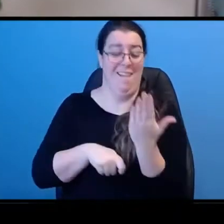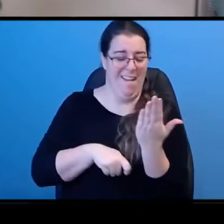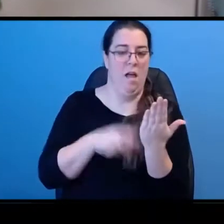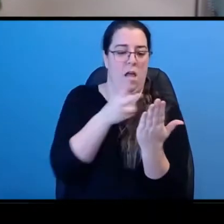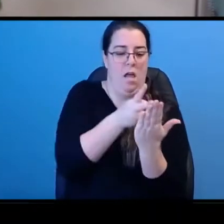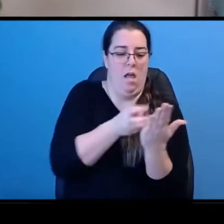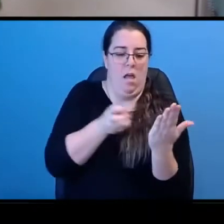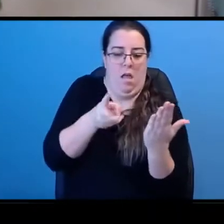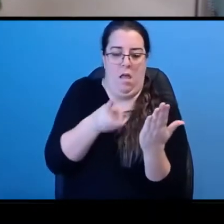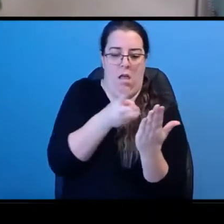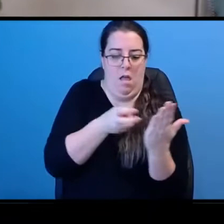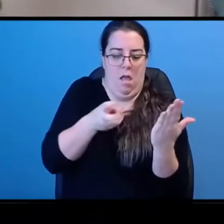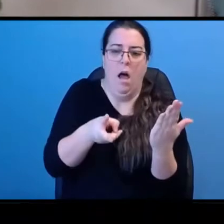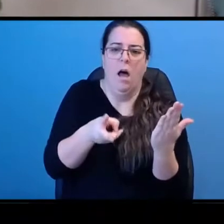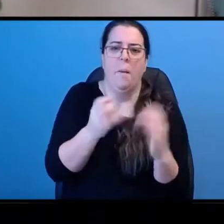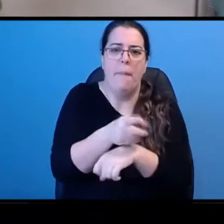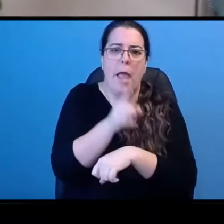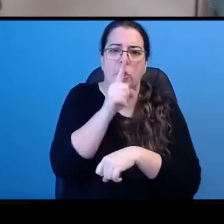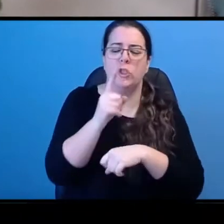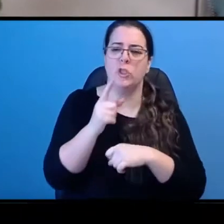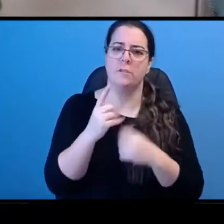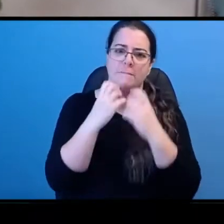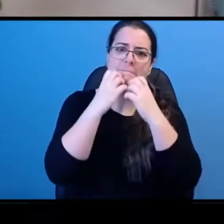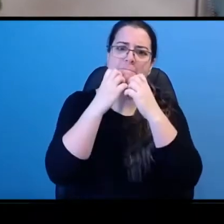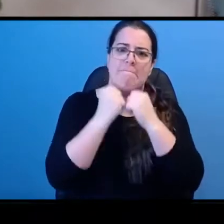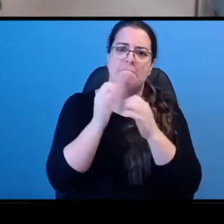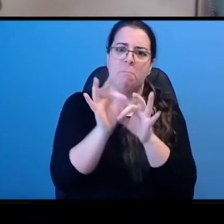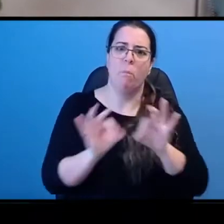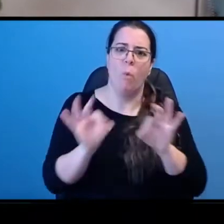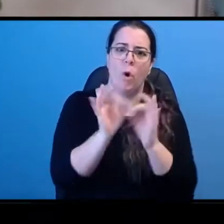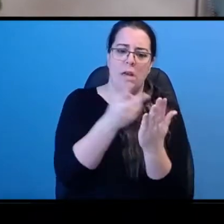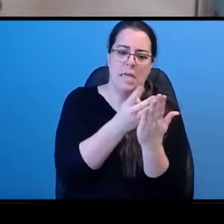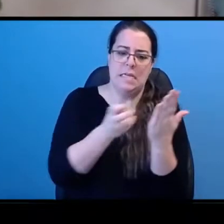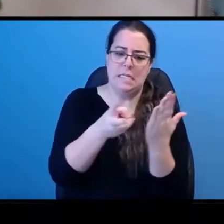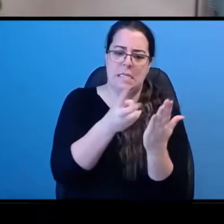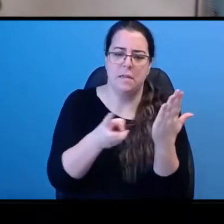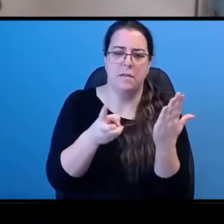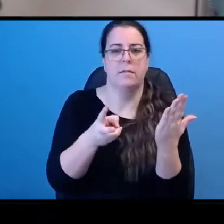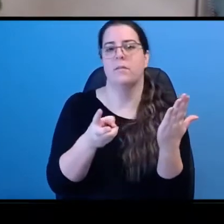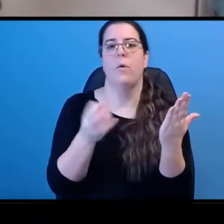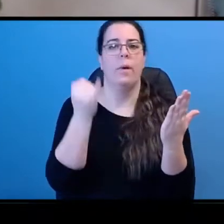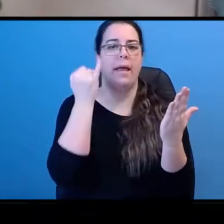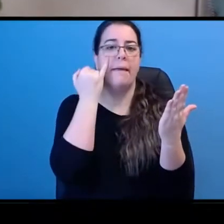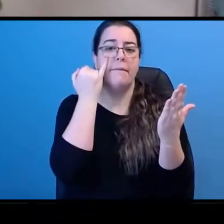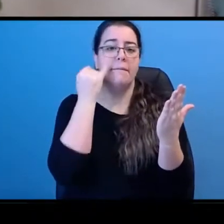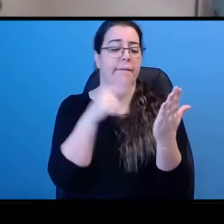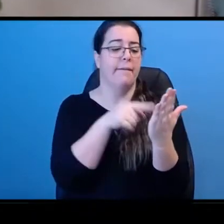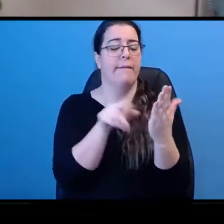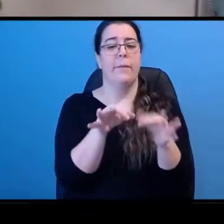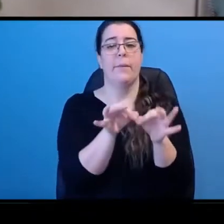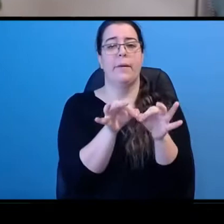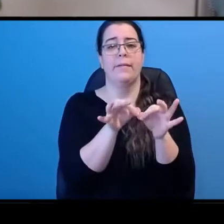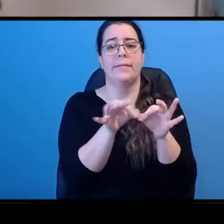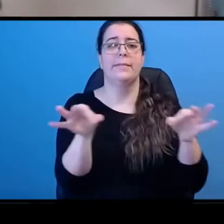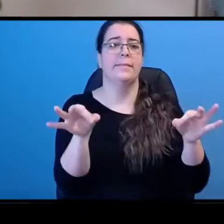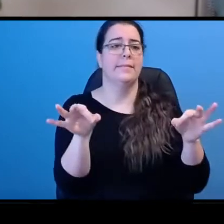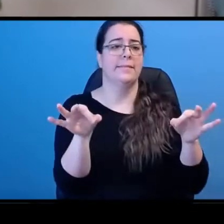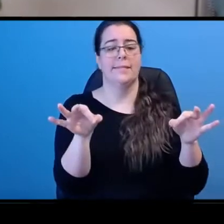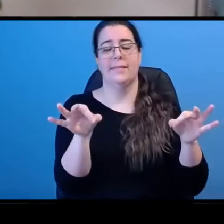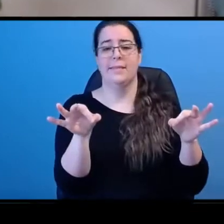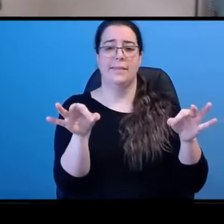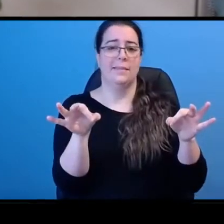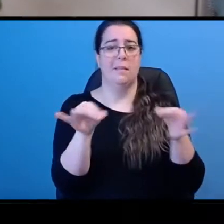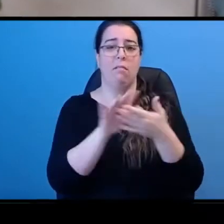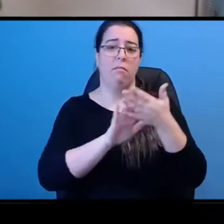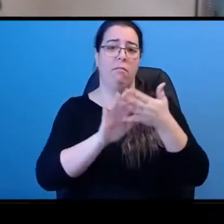material. They have about 10 minutes. So you don't want to give them material that they, you know, you want to start